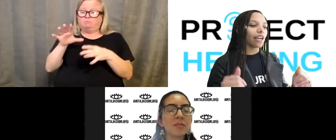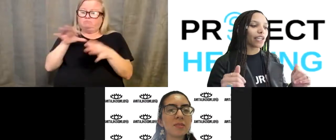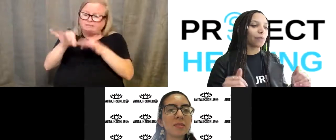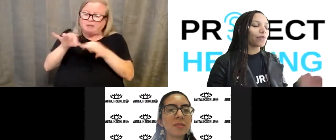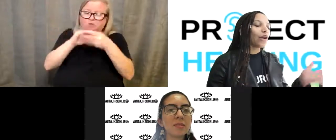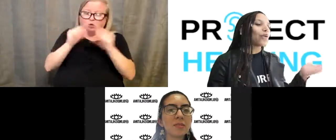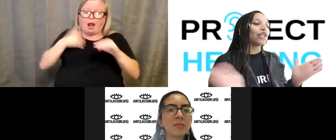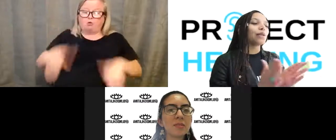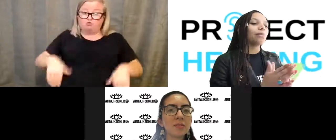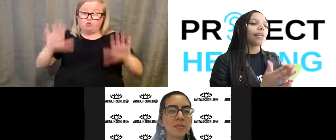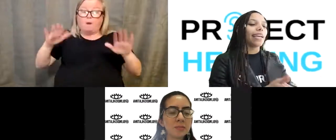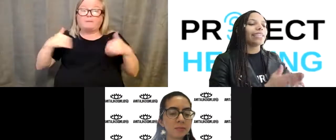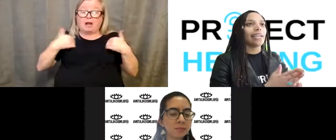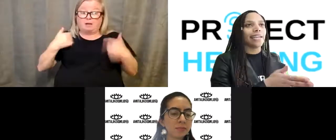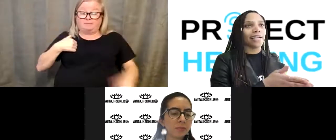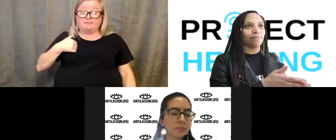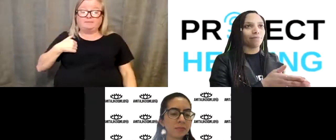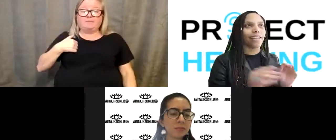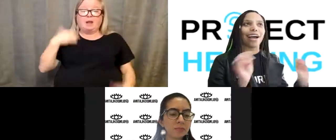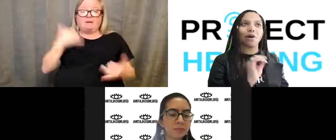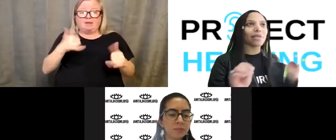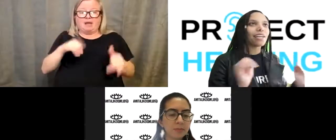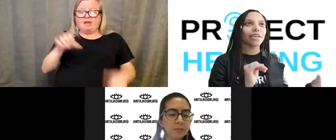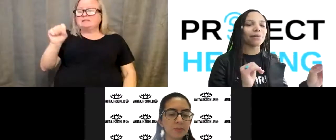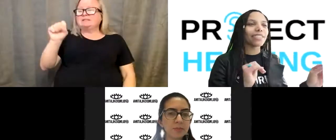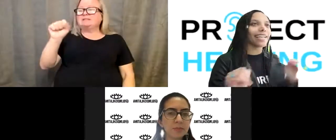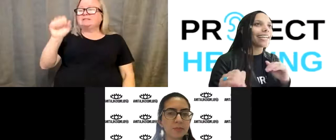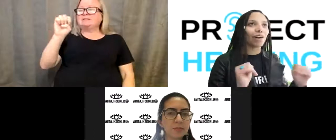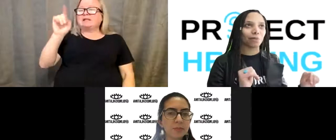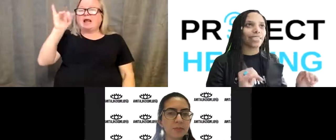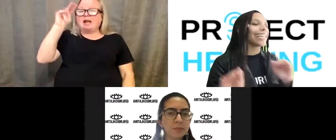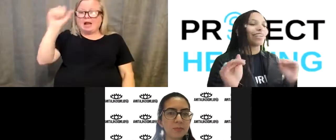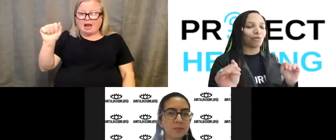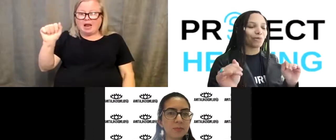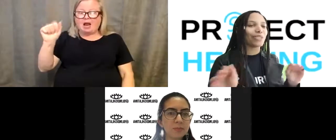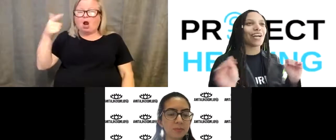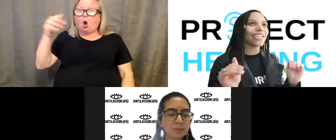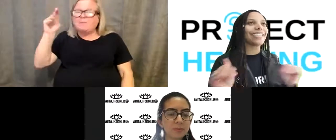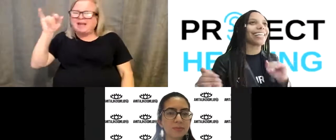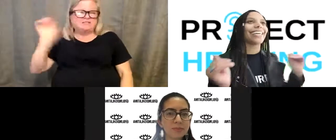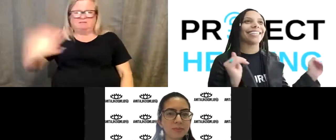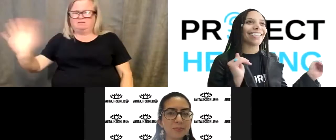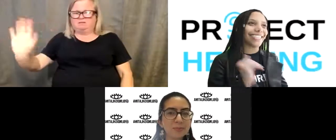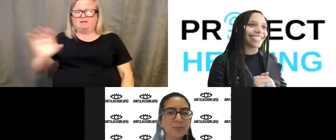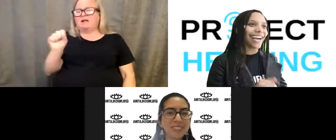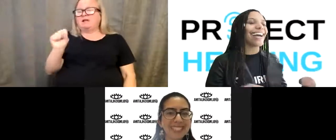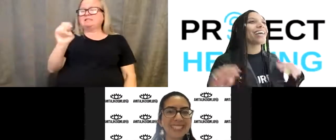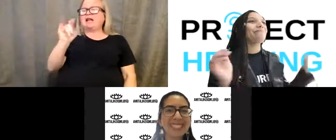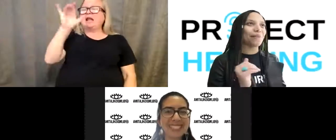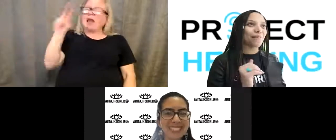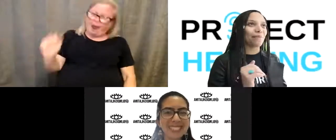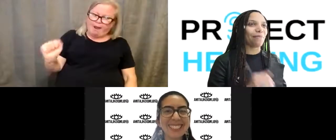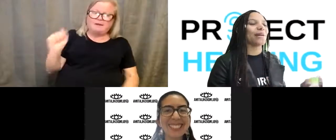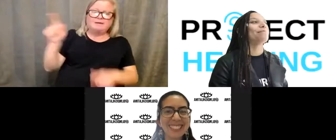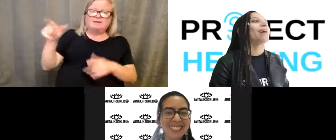was younger, we used to play Selena. Now, I'm not talking about Selena Gomez, like, no, we're talking Selena Quintanilla,